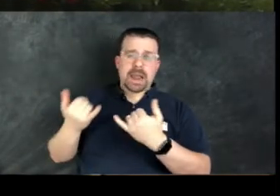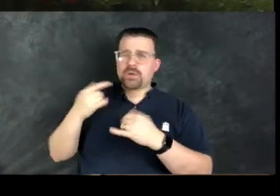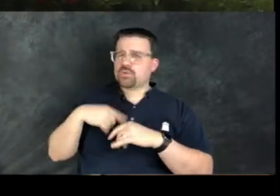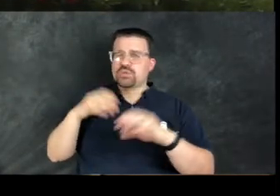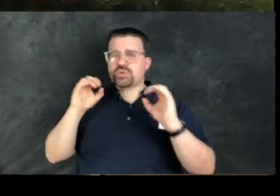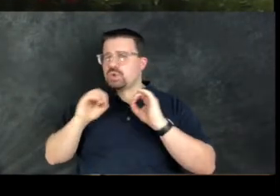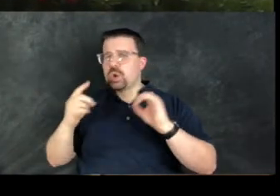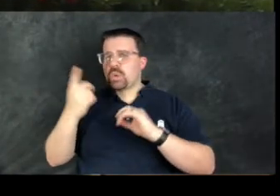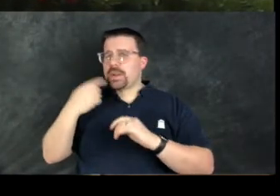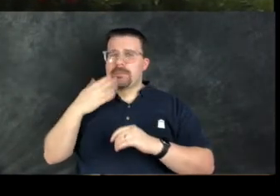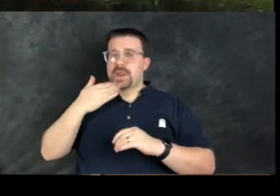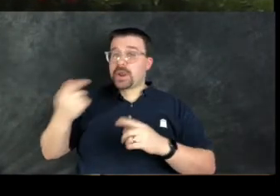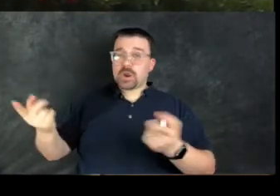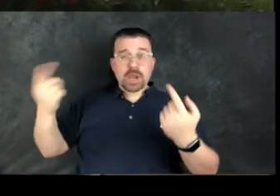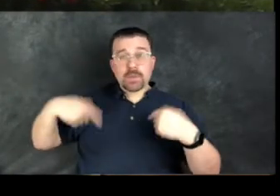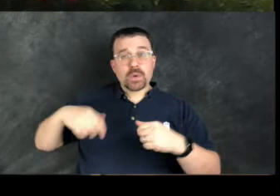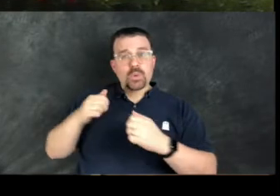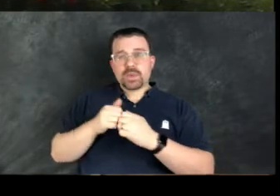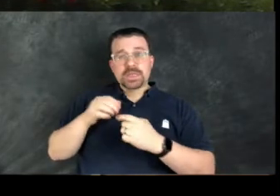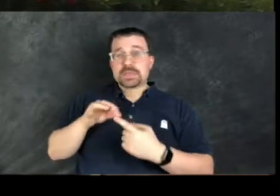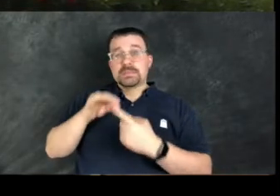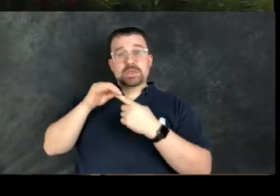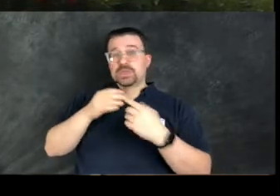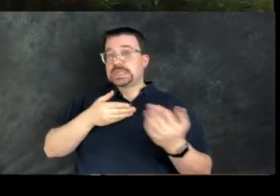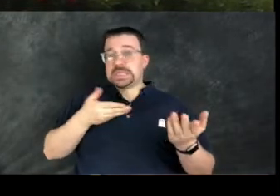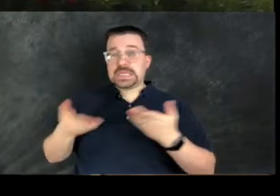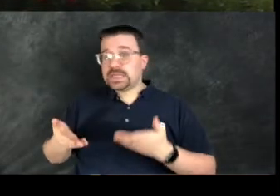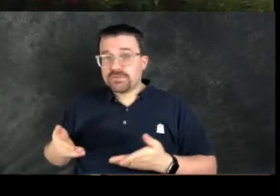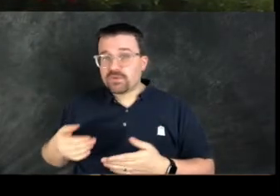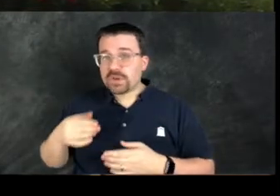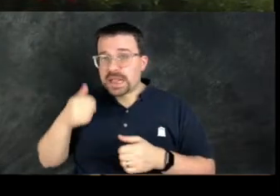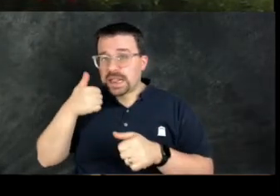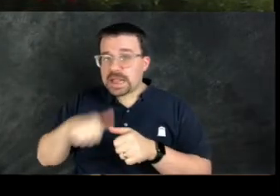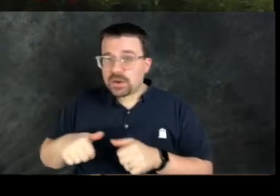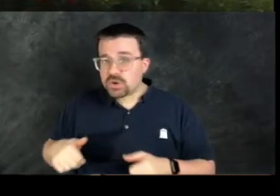nobody better come around with a special delivery letter."